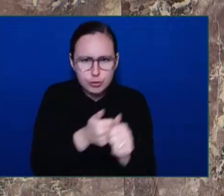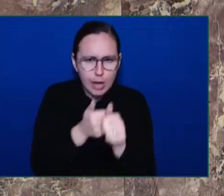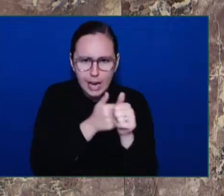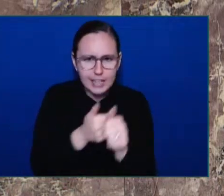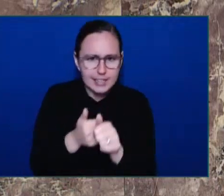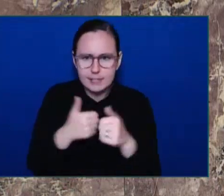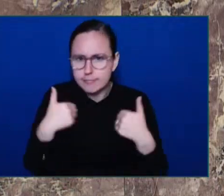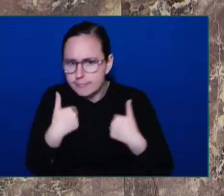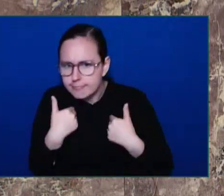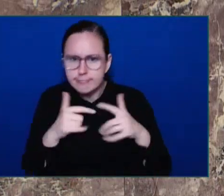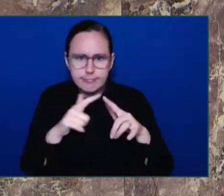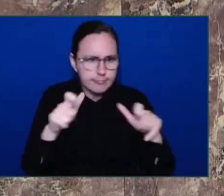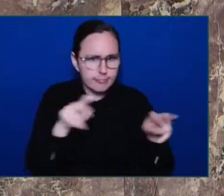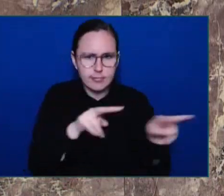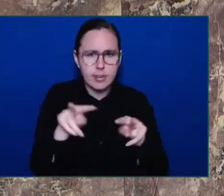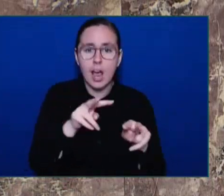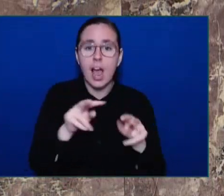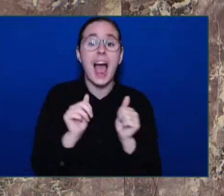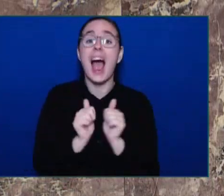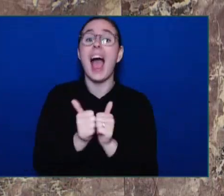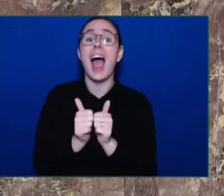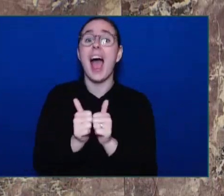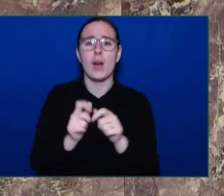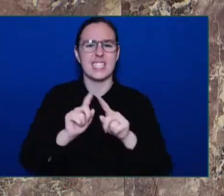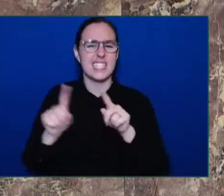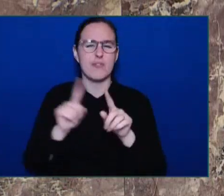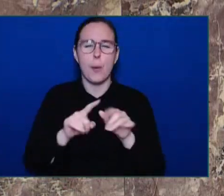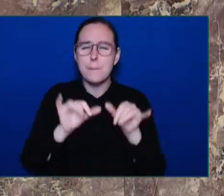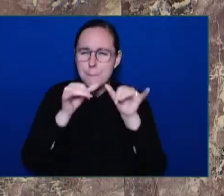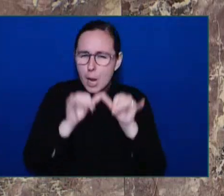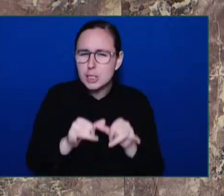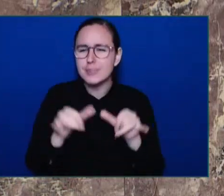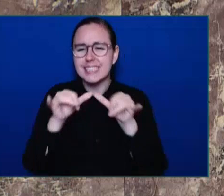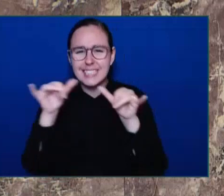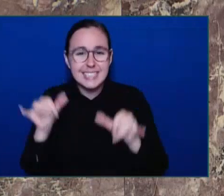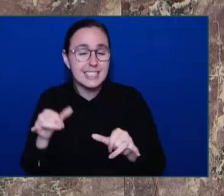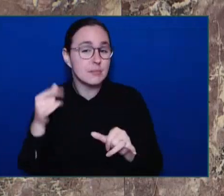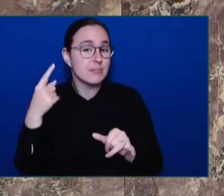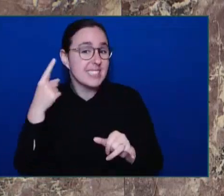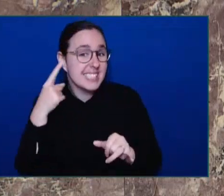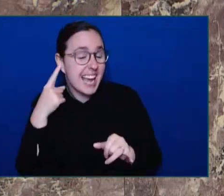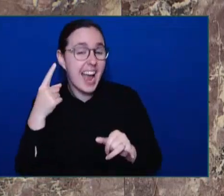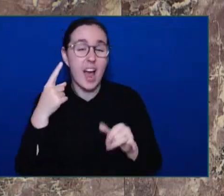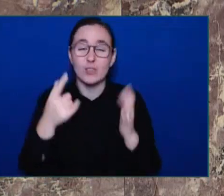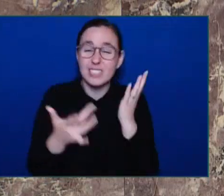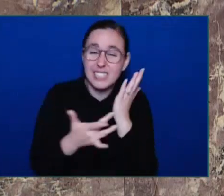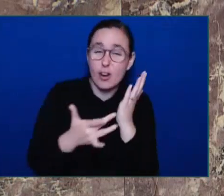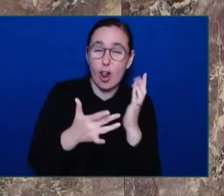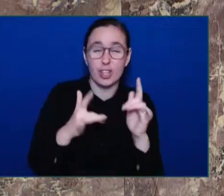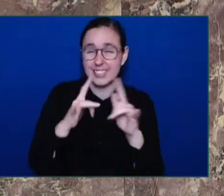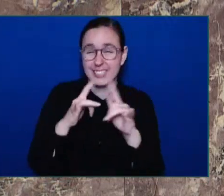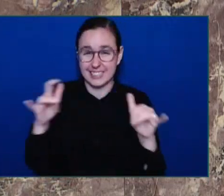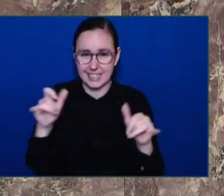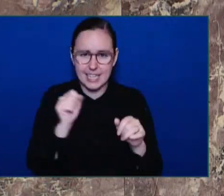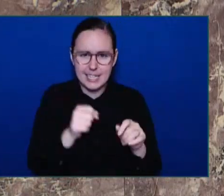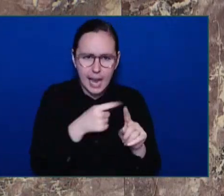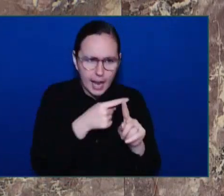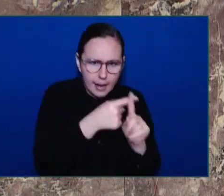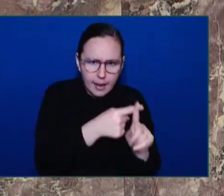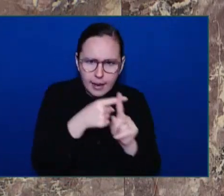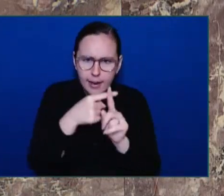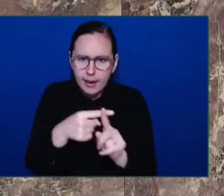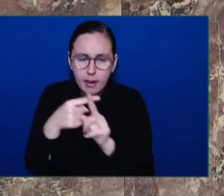to simultaneously track hundreds of individual species of birds, bats, and insects. Qualified